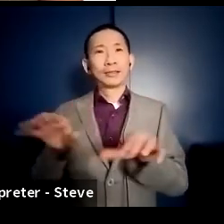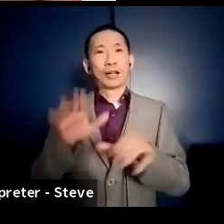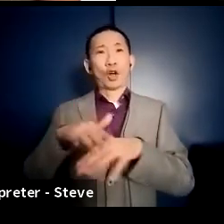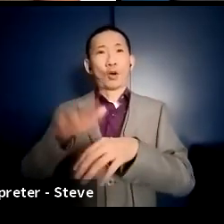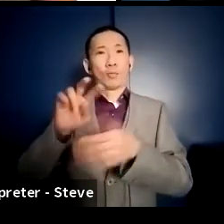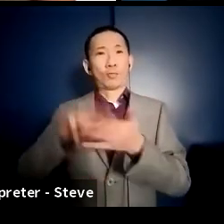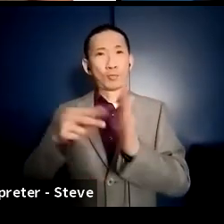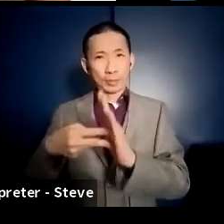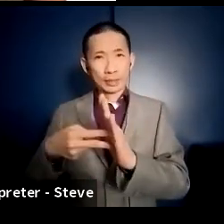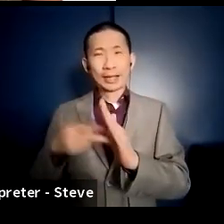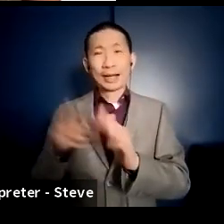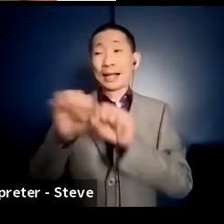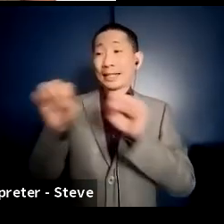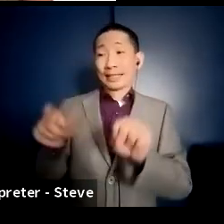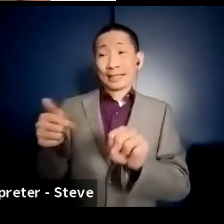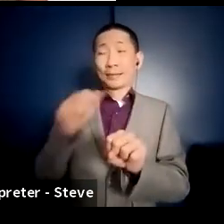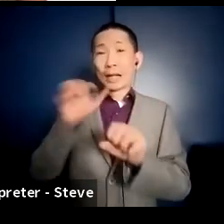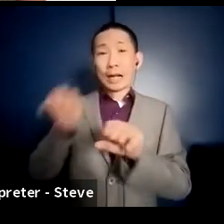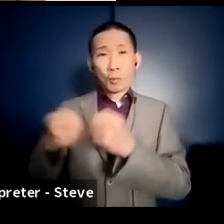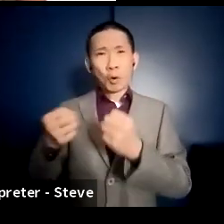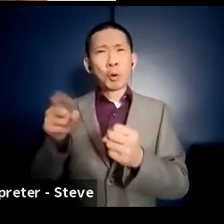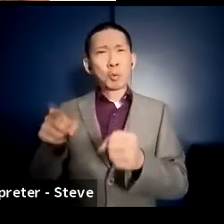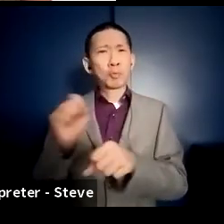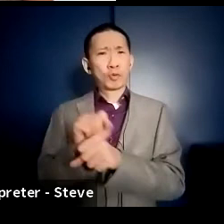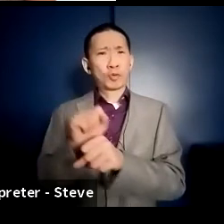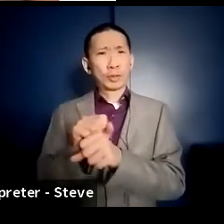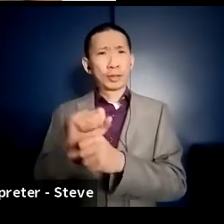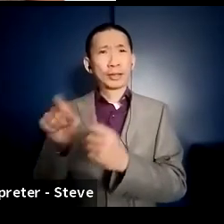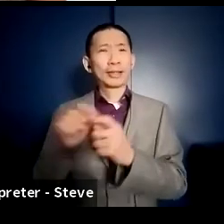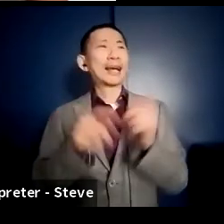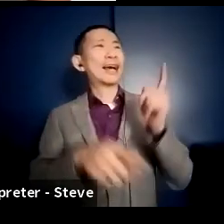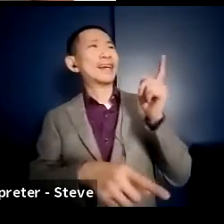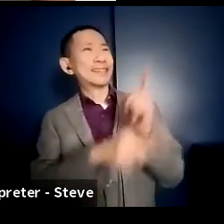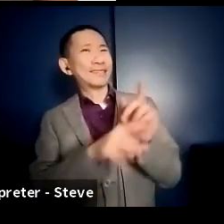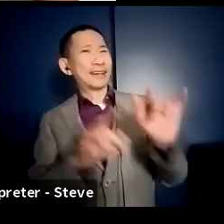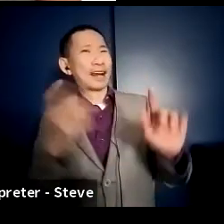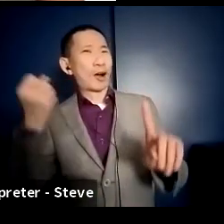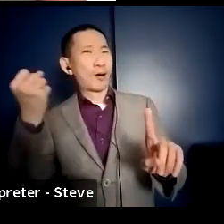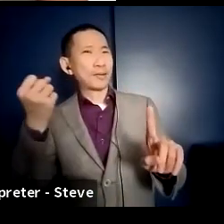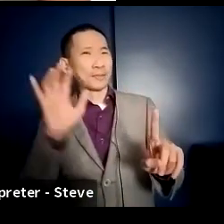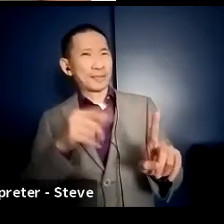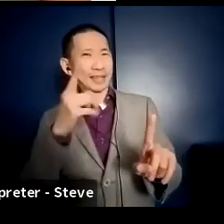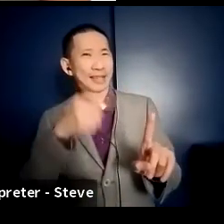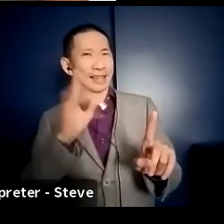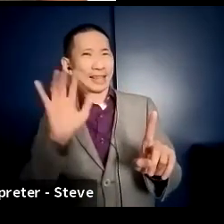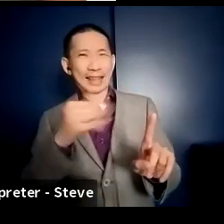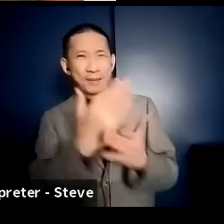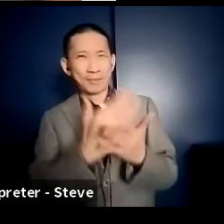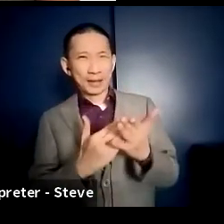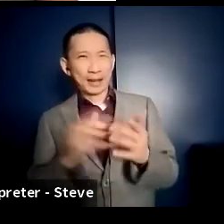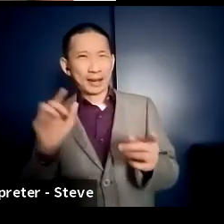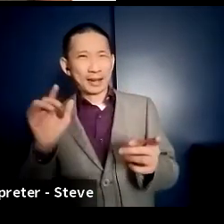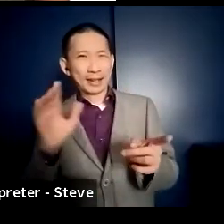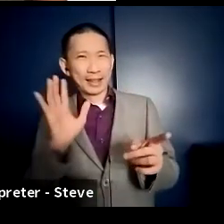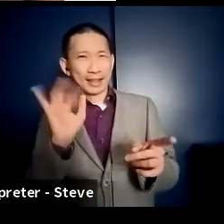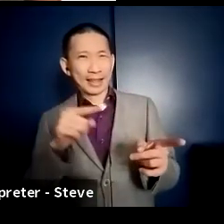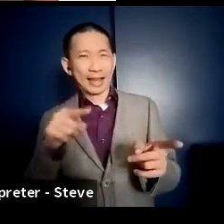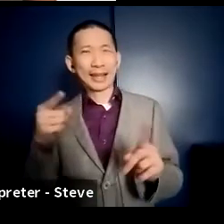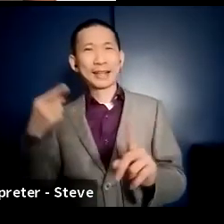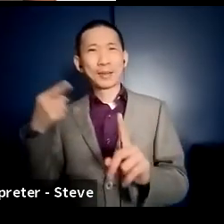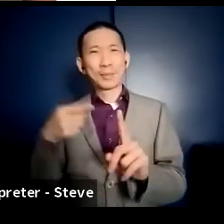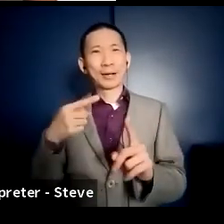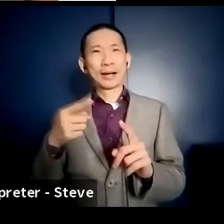like the system is not broken. The system is working exactly as it was. That part, Ronnie, wait, that part though. Yeah. The thing about